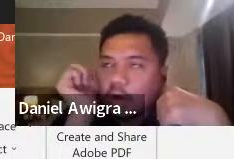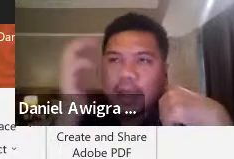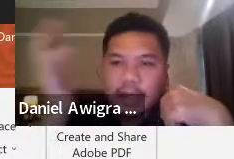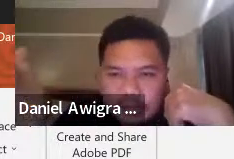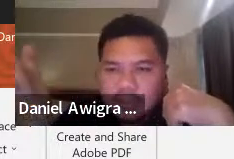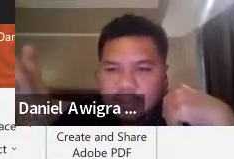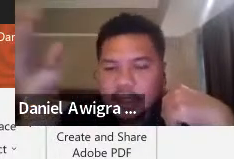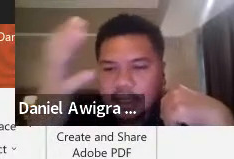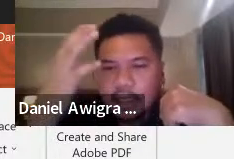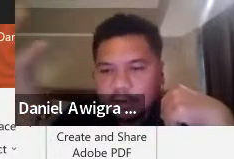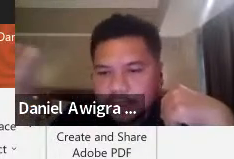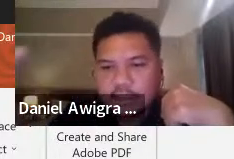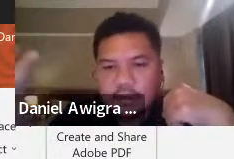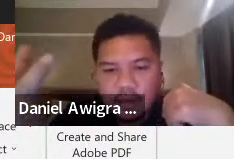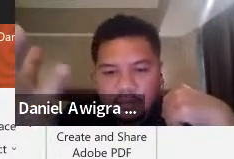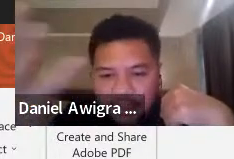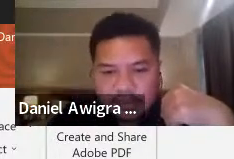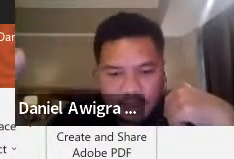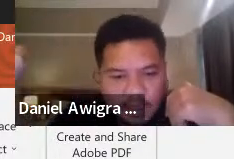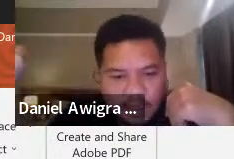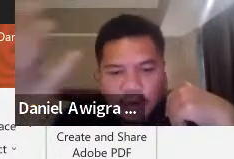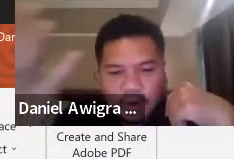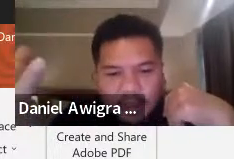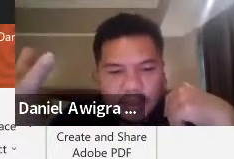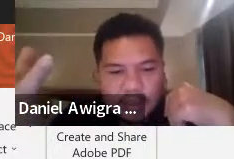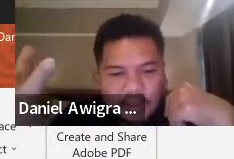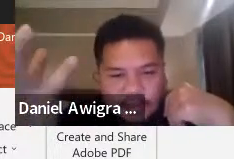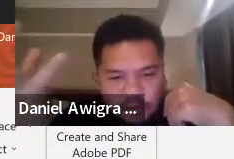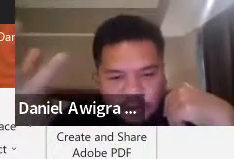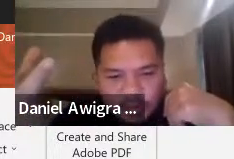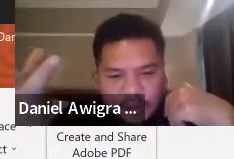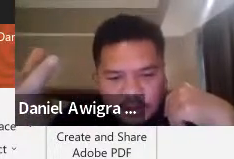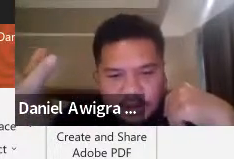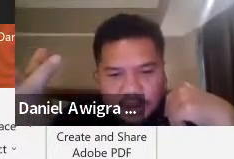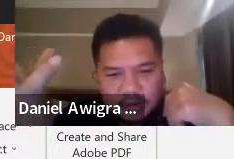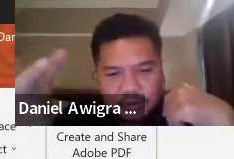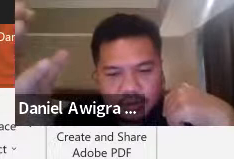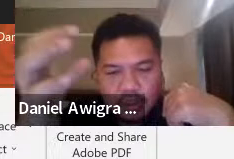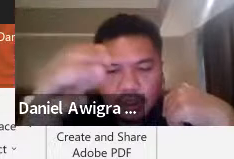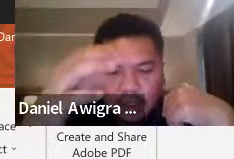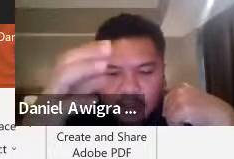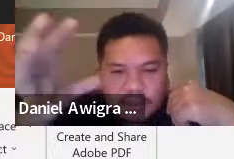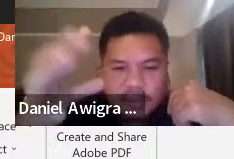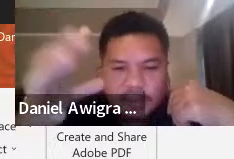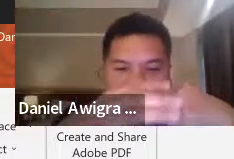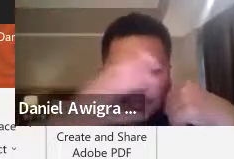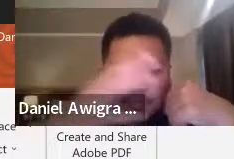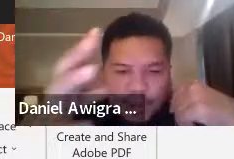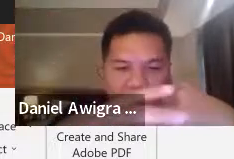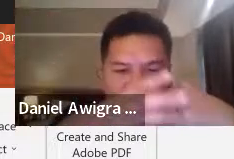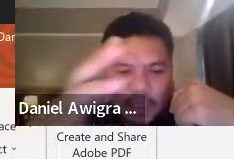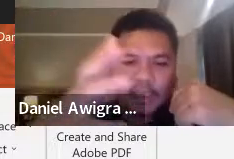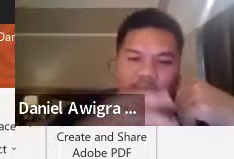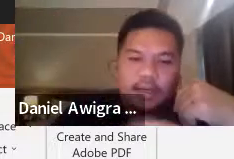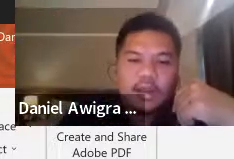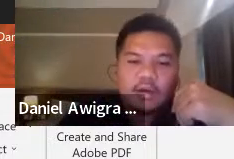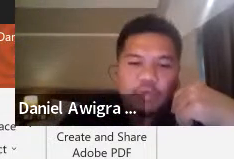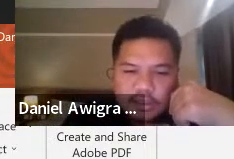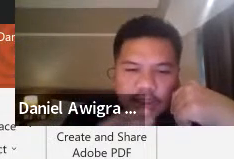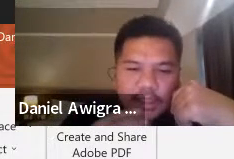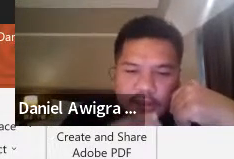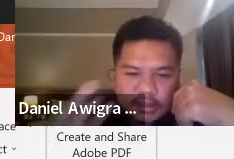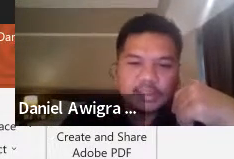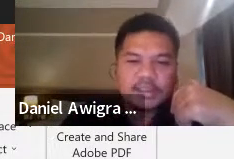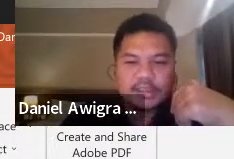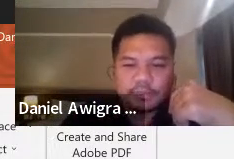or punishment in Indonesian prison. So I think it's so much necessary to really see, unpack, untangle what